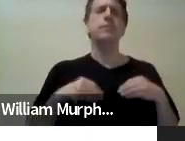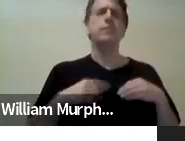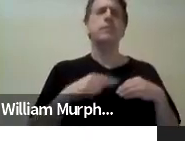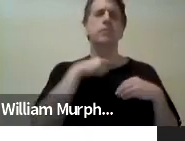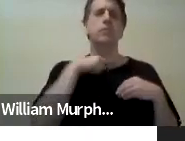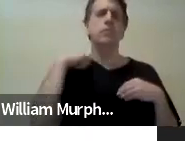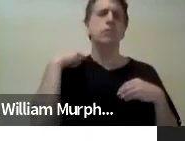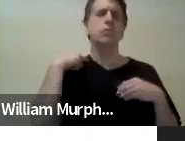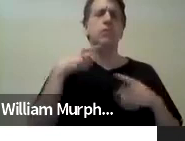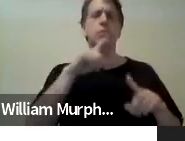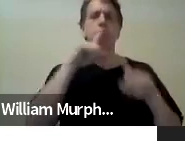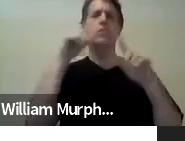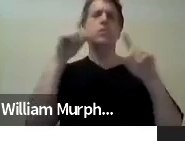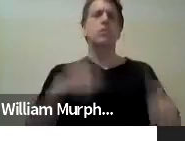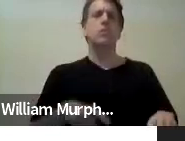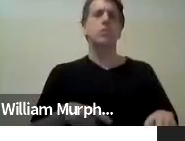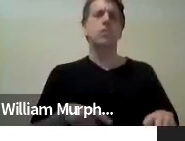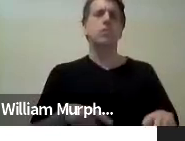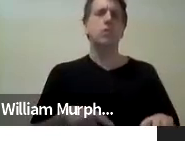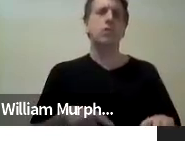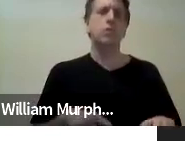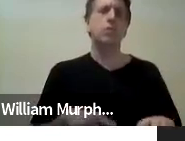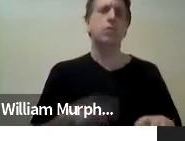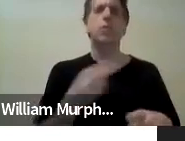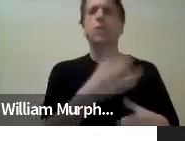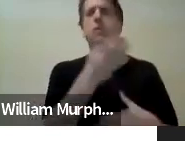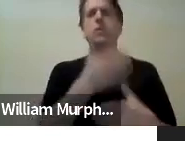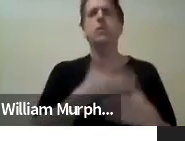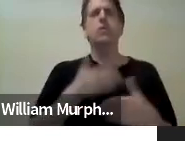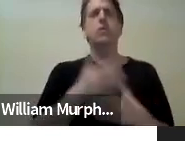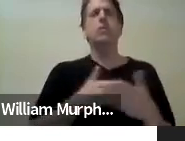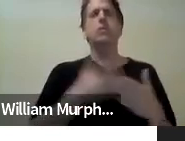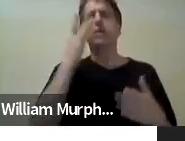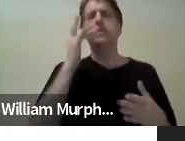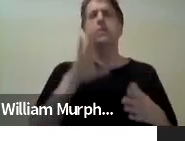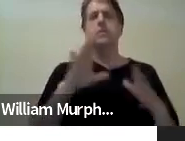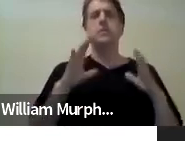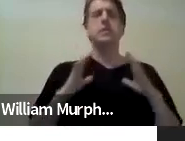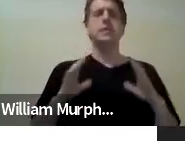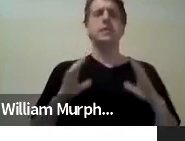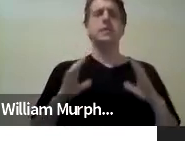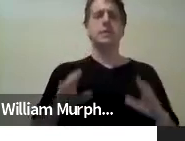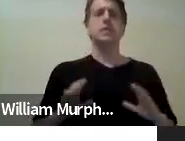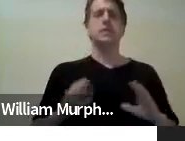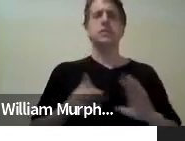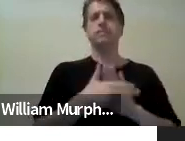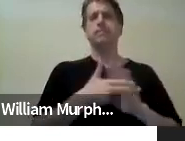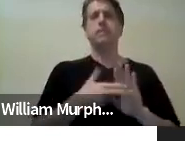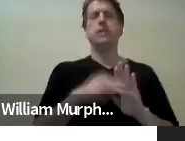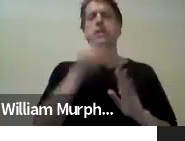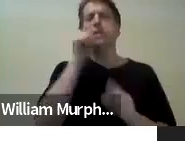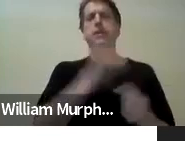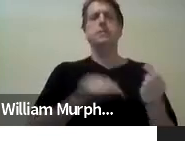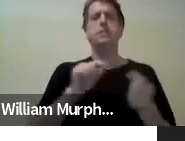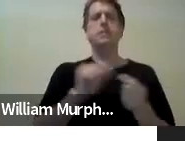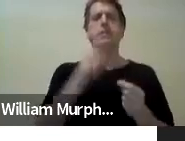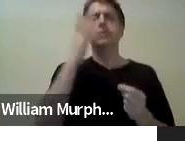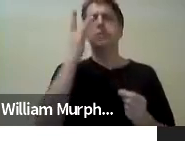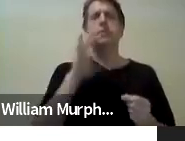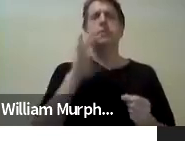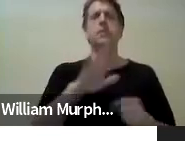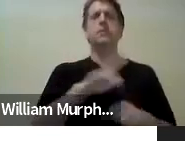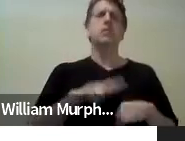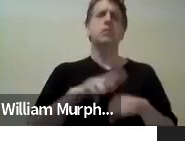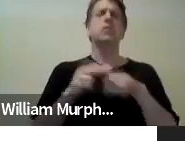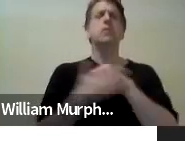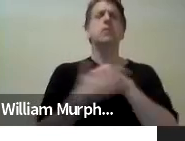of a report to ICE or being harassed because of their citizenship status, not necessarily specifically because of their national origin,